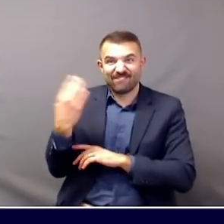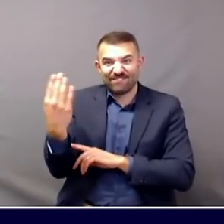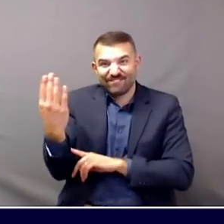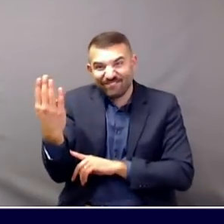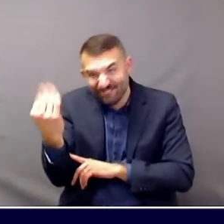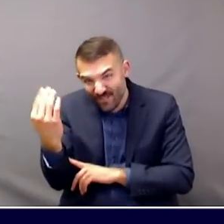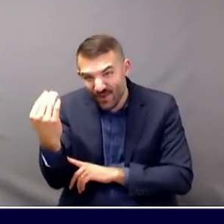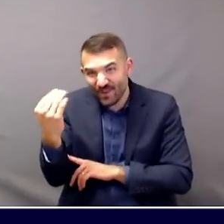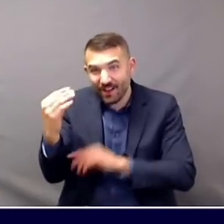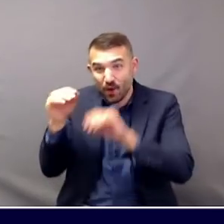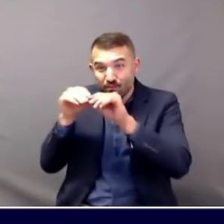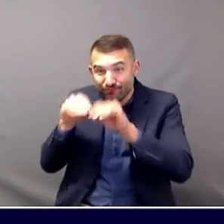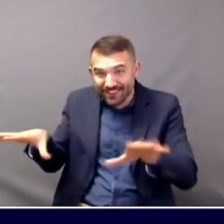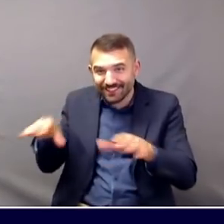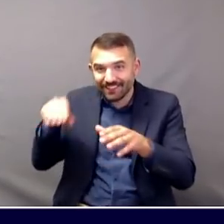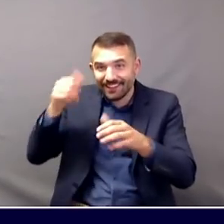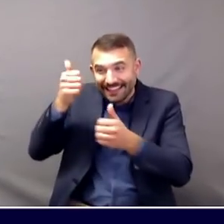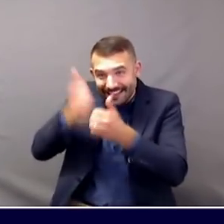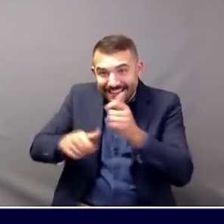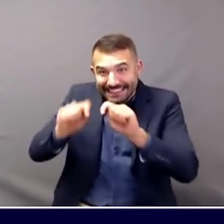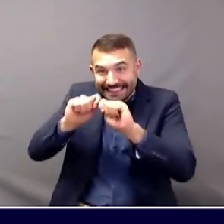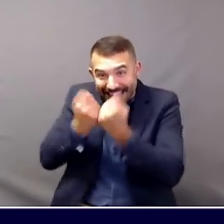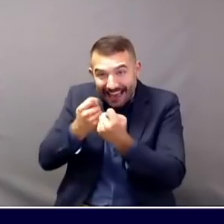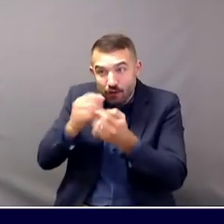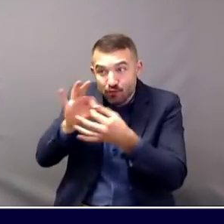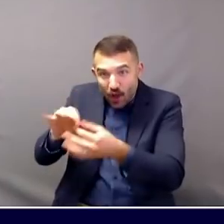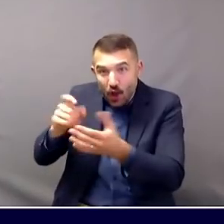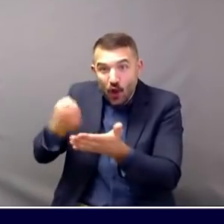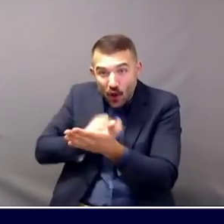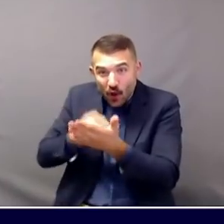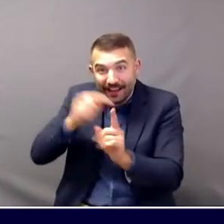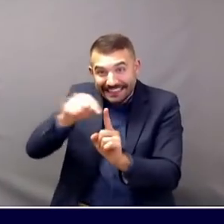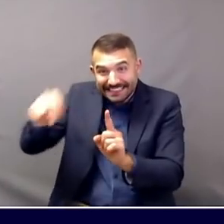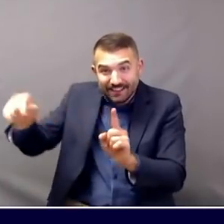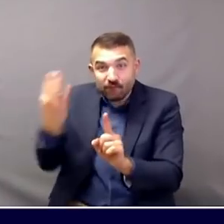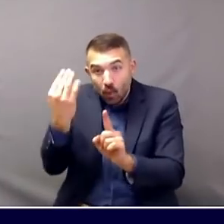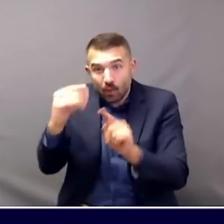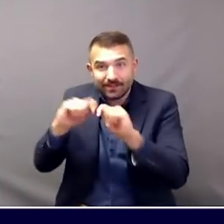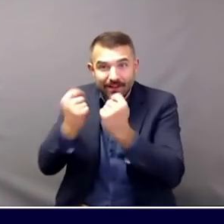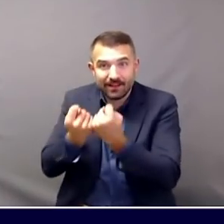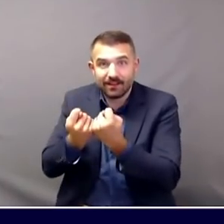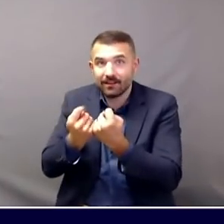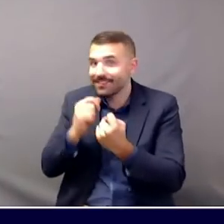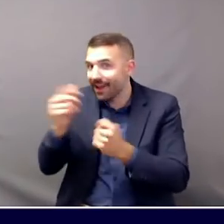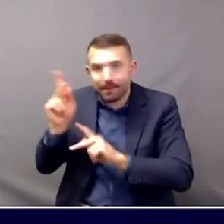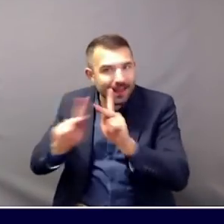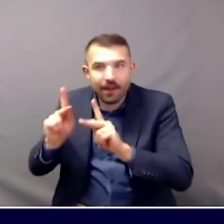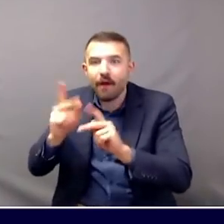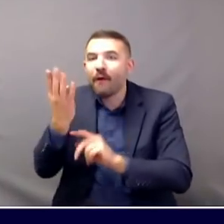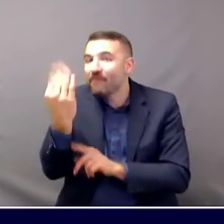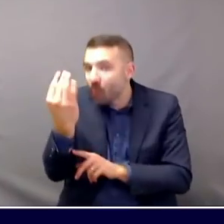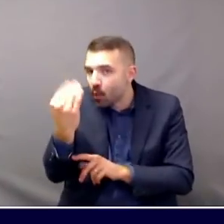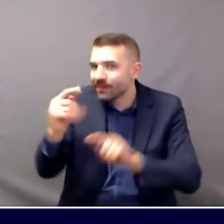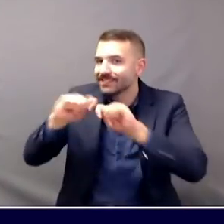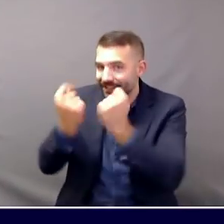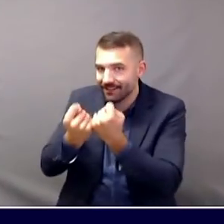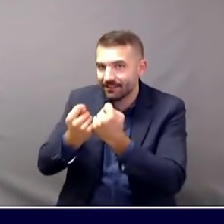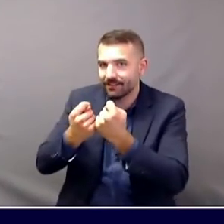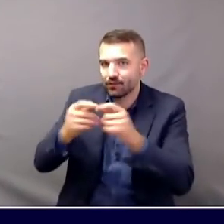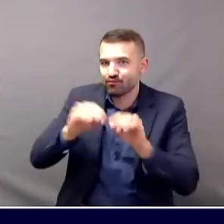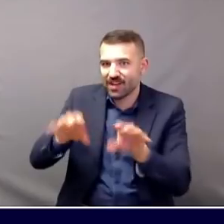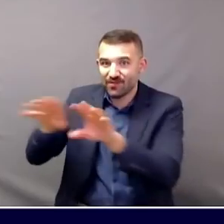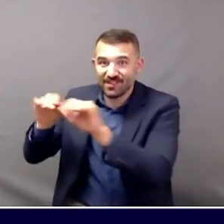associated with hockey, not cases, but outbreaks. That prompted me to reach out and touch base with a colleague at the US CDC